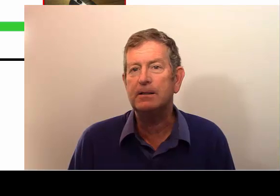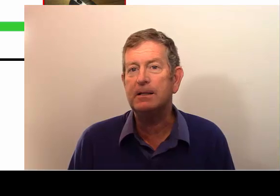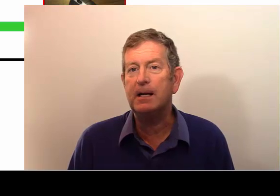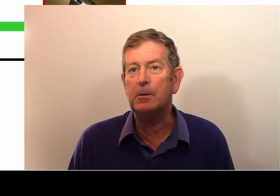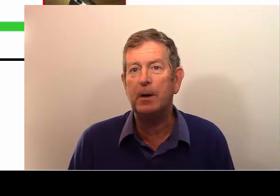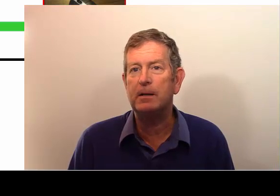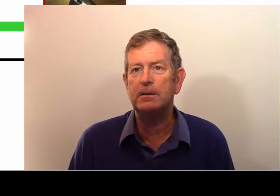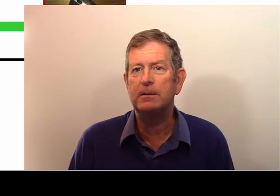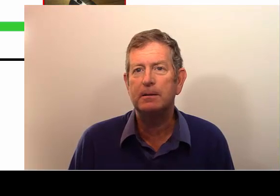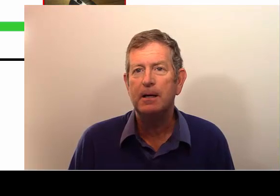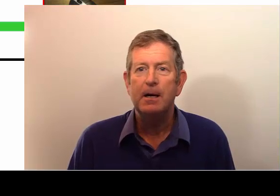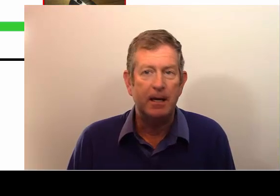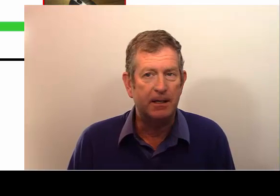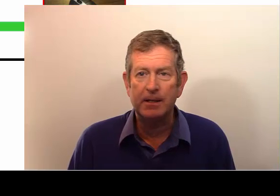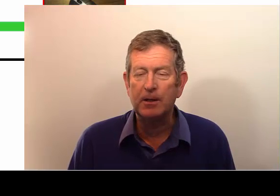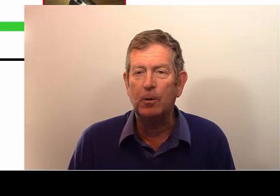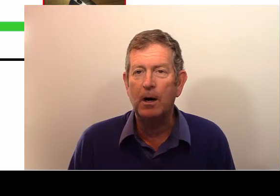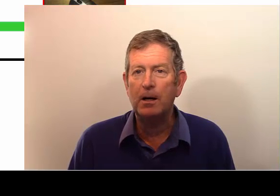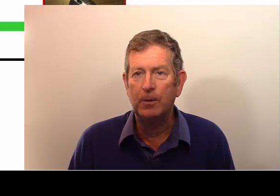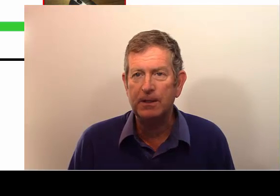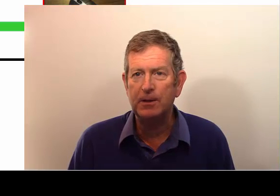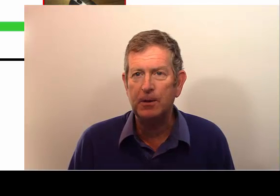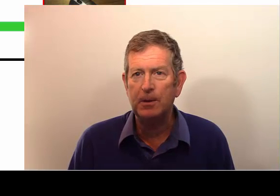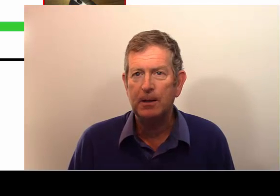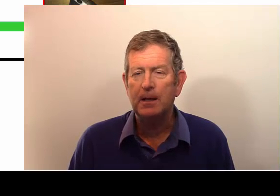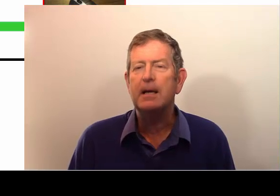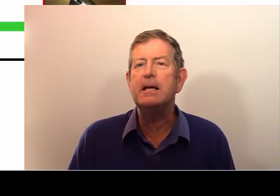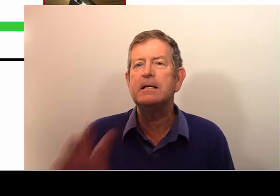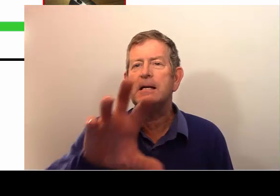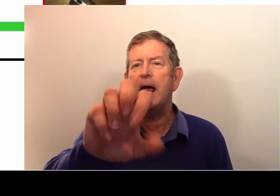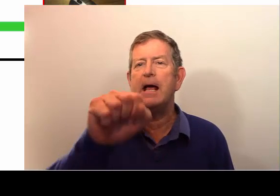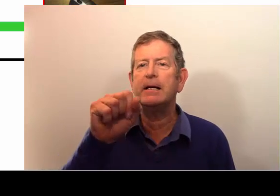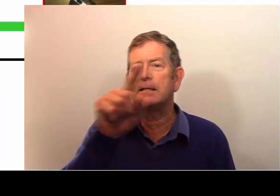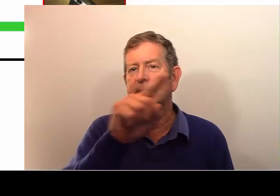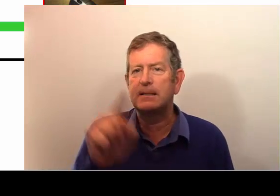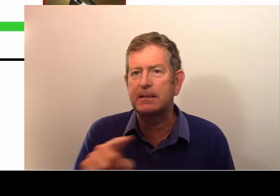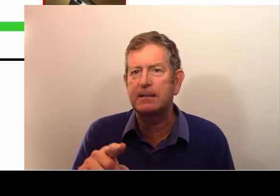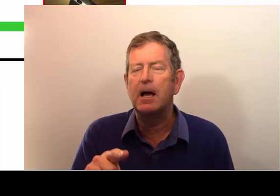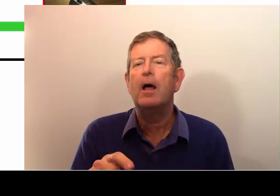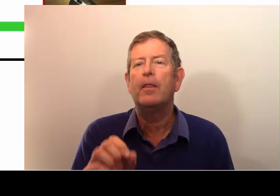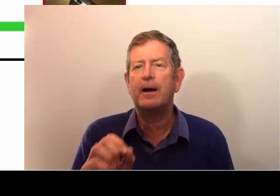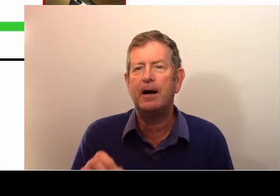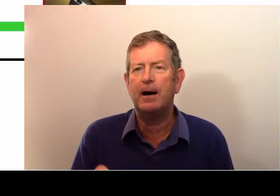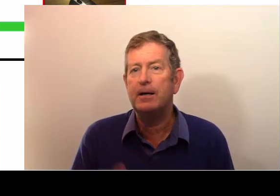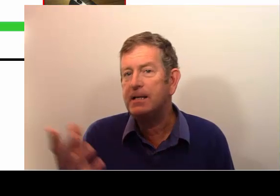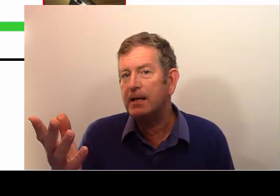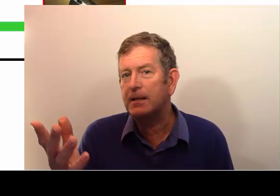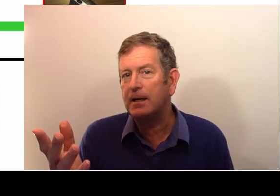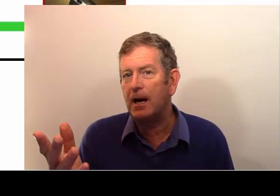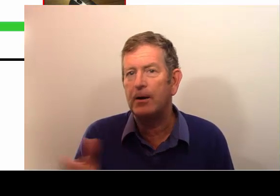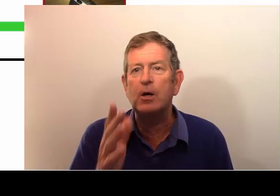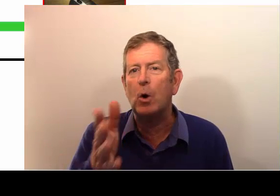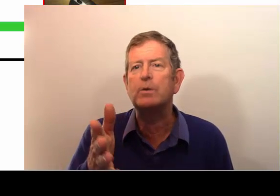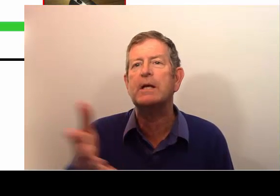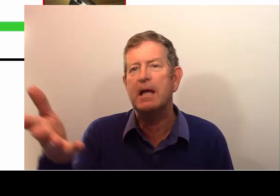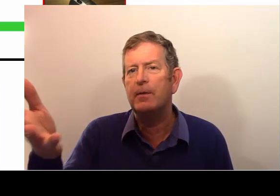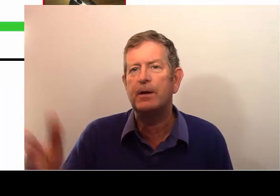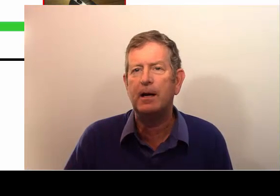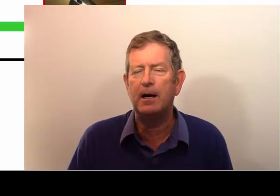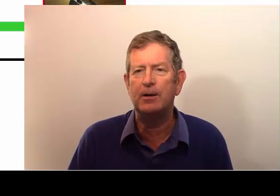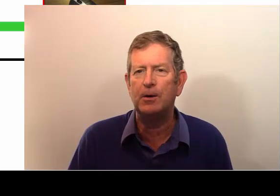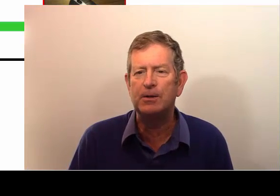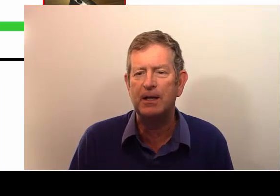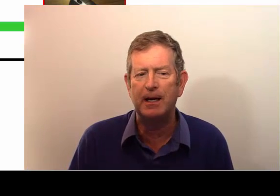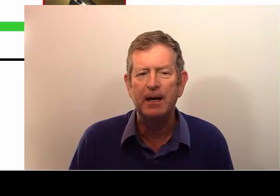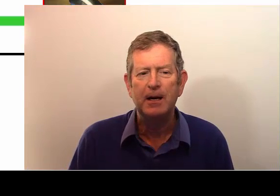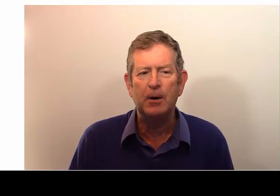Right, he doesn't take the bus. He doesn't walk. What's he do? He takes the car. He takes the car. He goes in